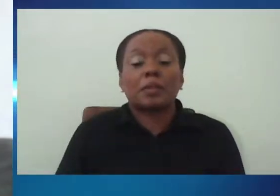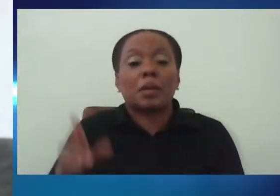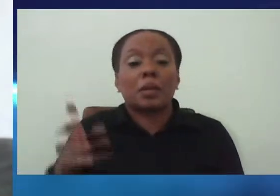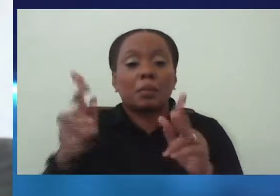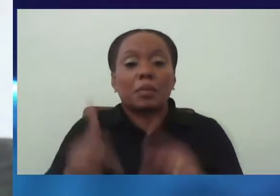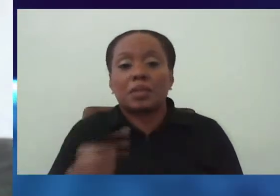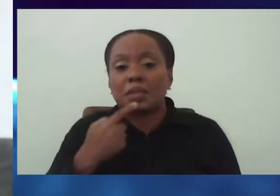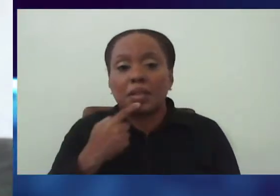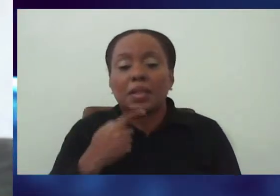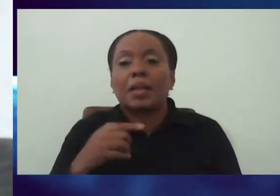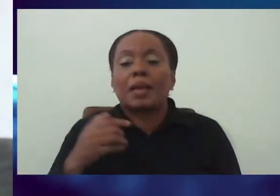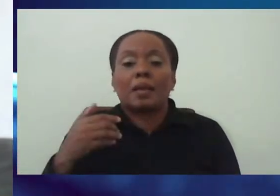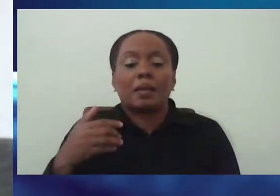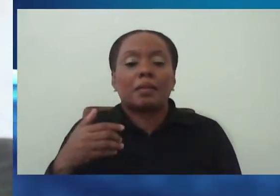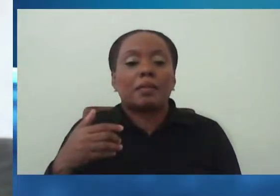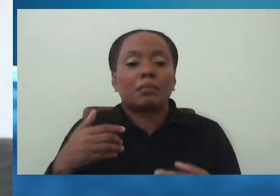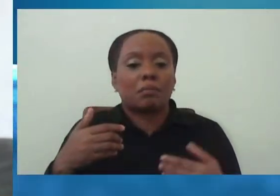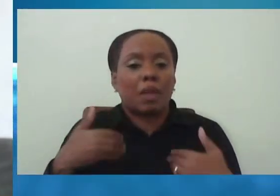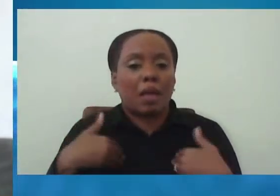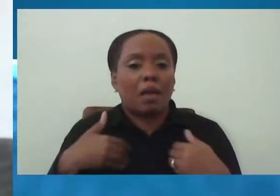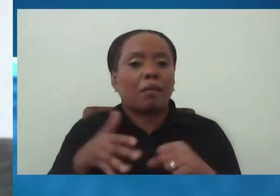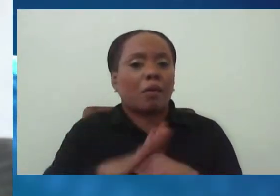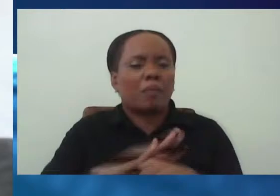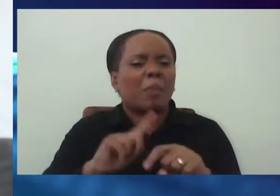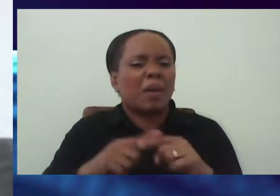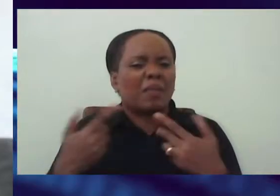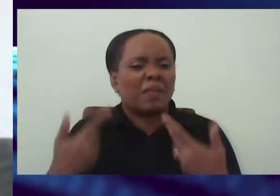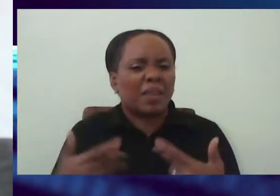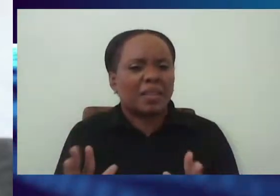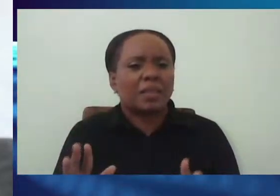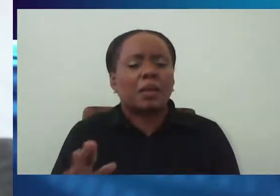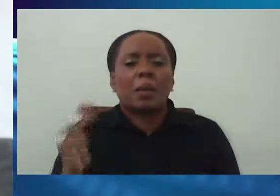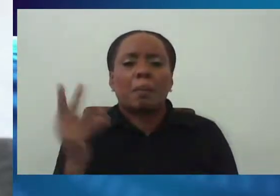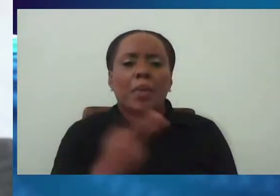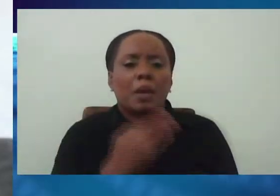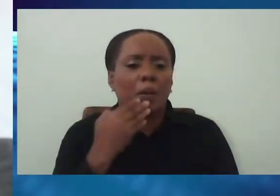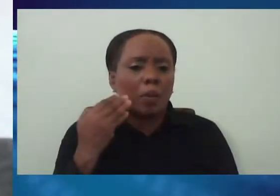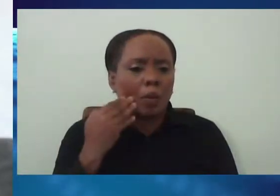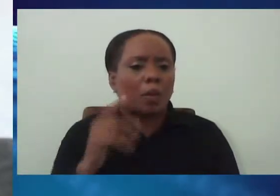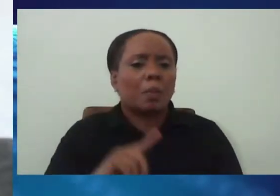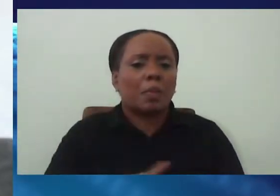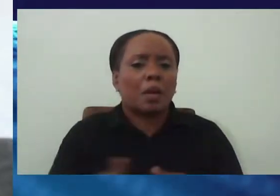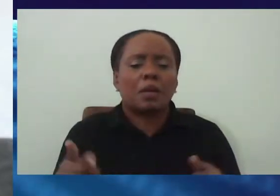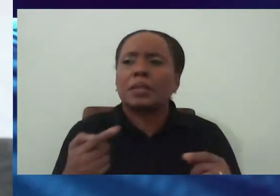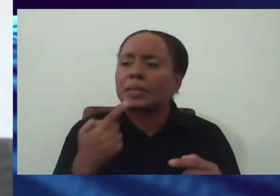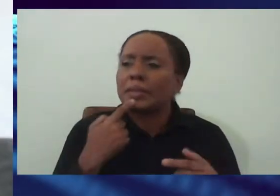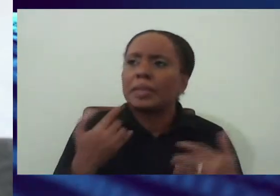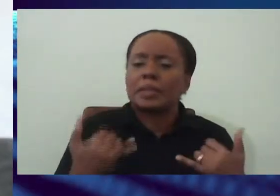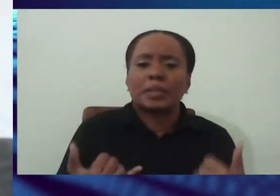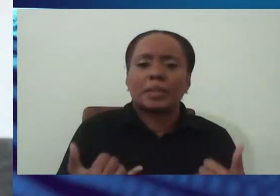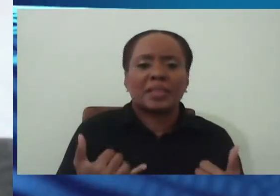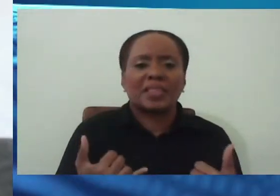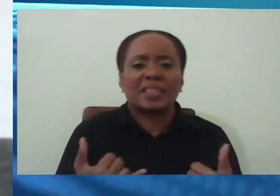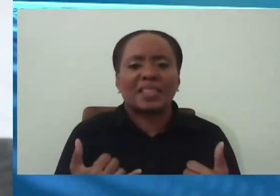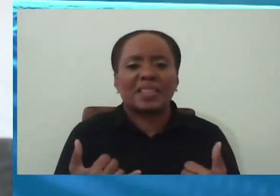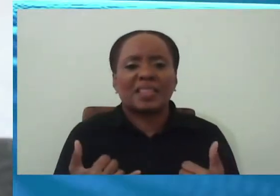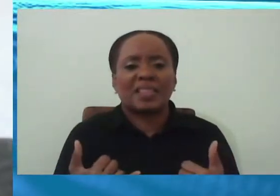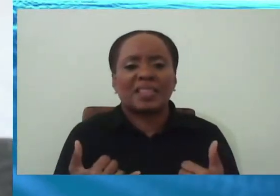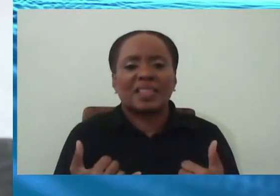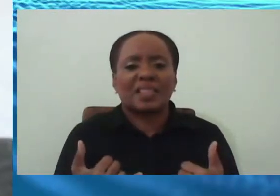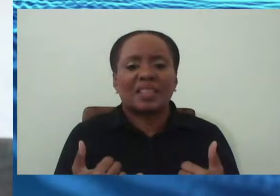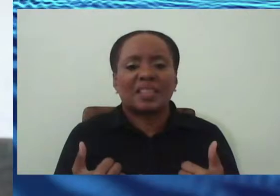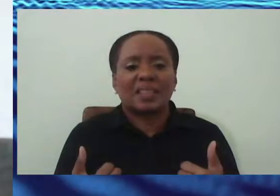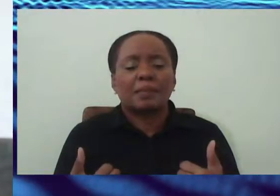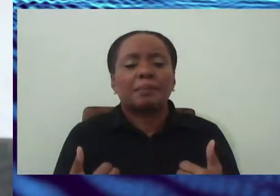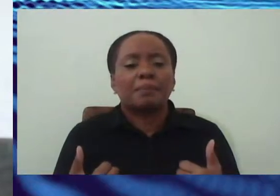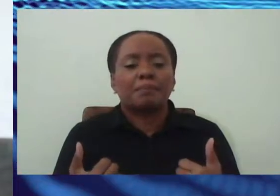back home. Yeah. But they seem to be having side effects now that they're at home. Okay. They say that the ears lance them